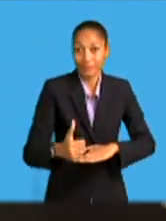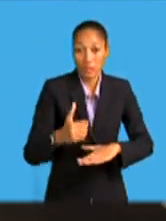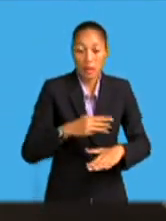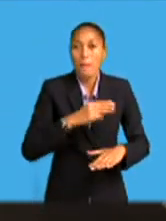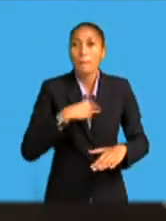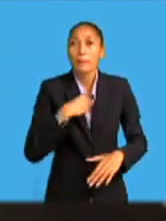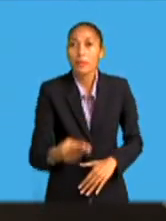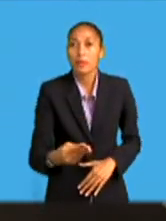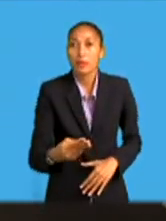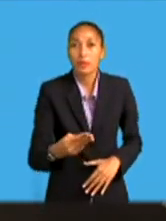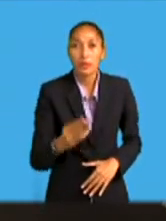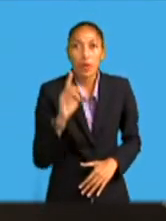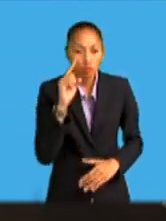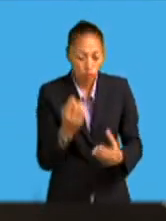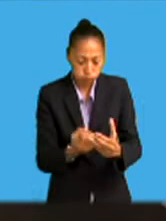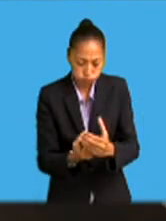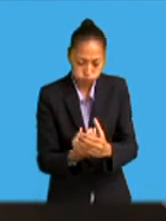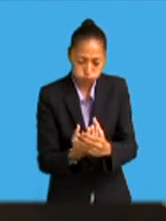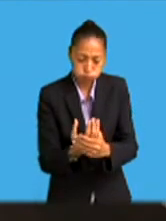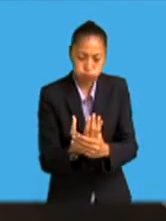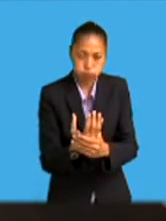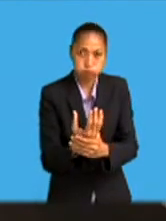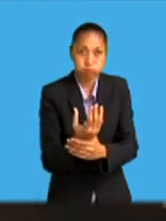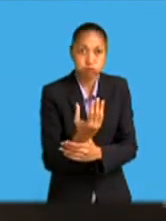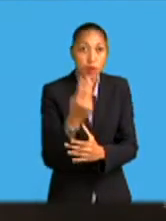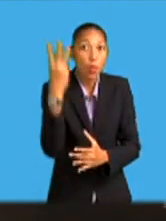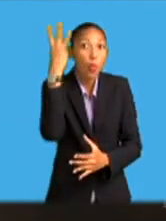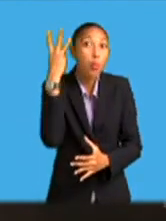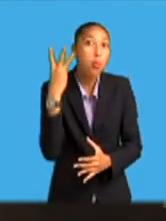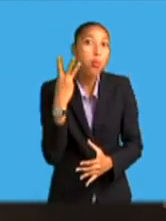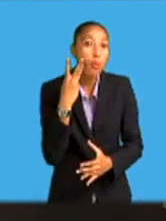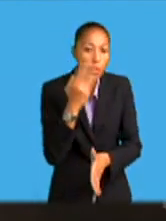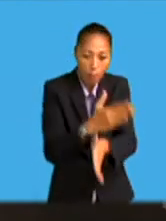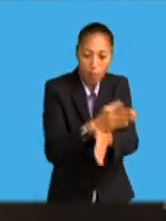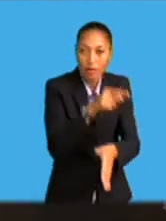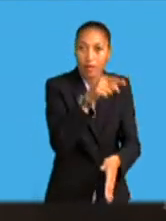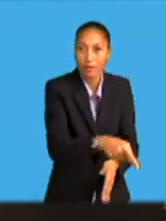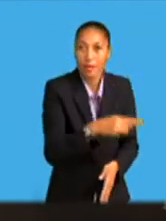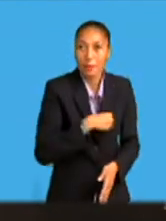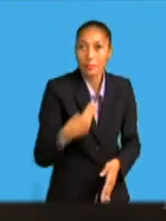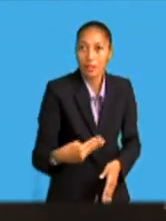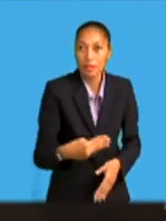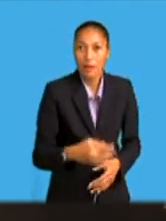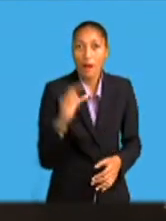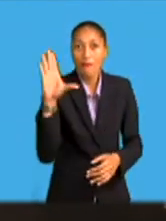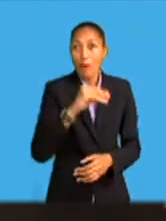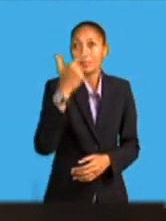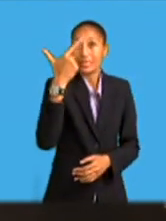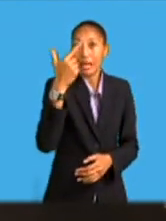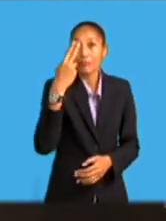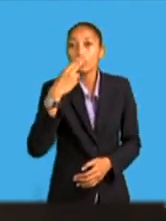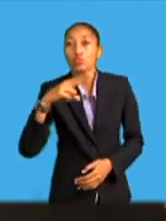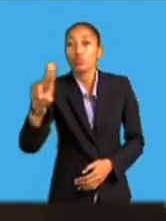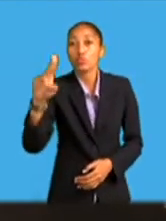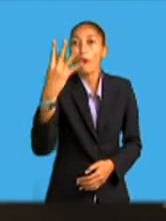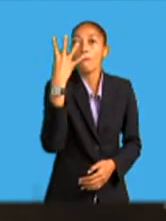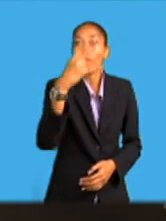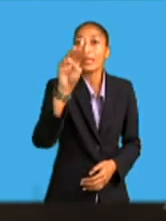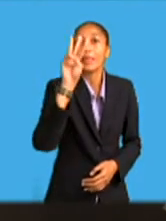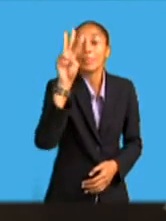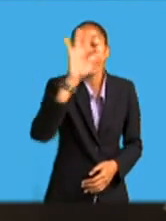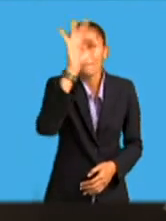ministry has seen a growth in the number of female employees from 7% to 43%